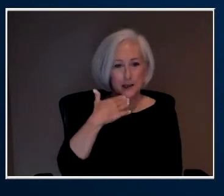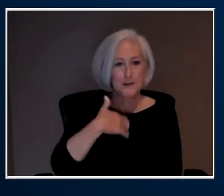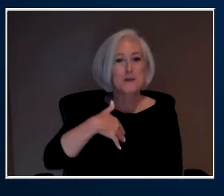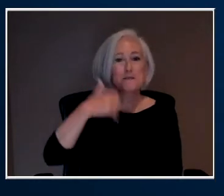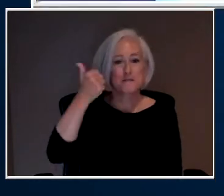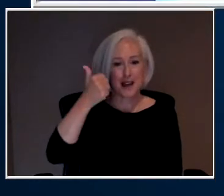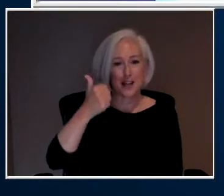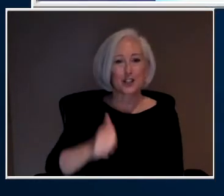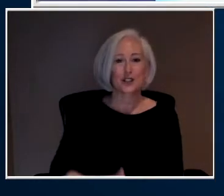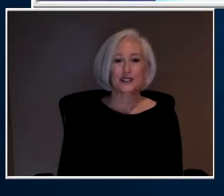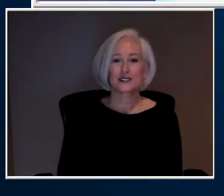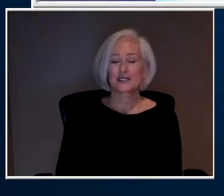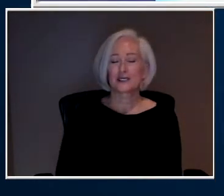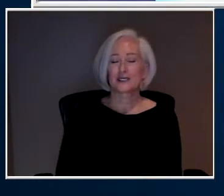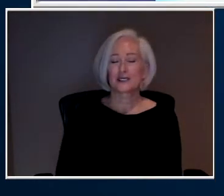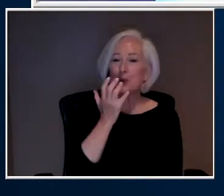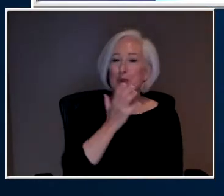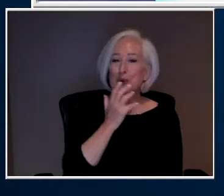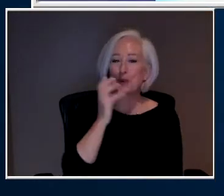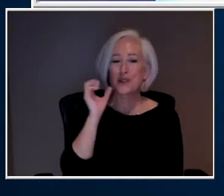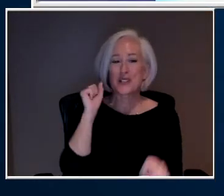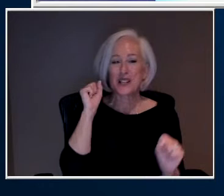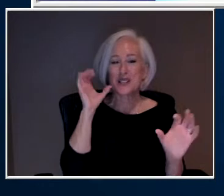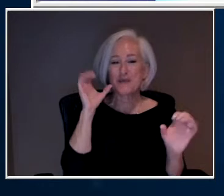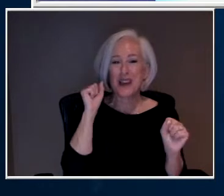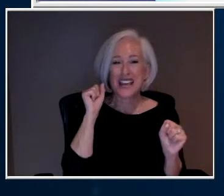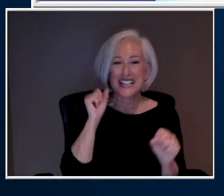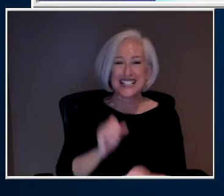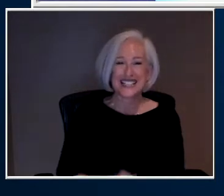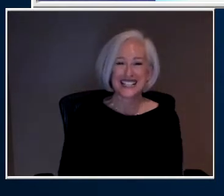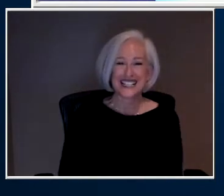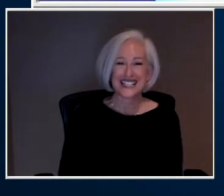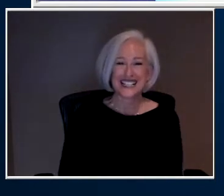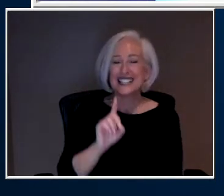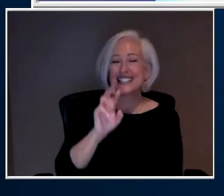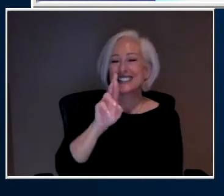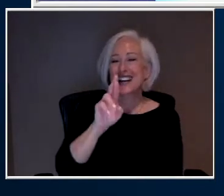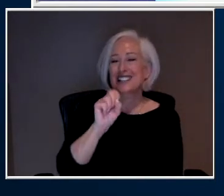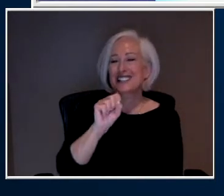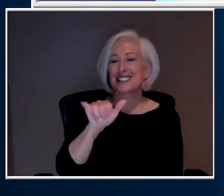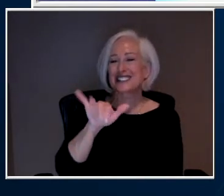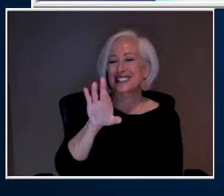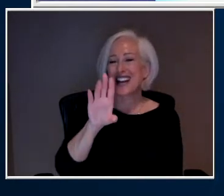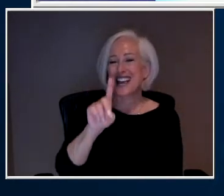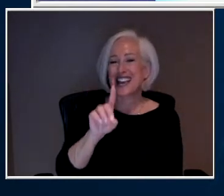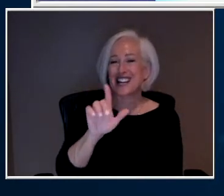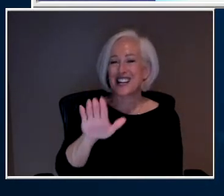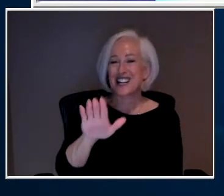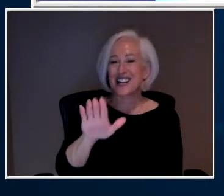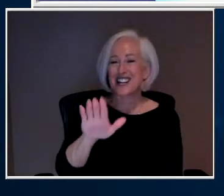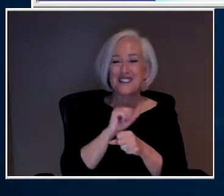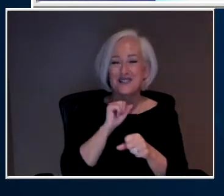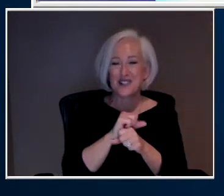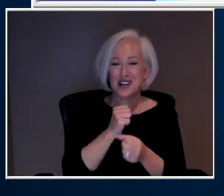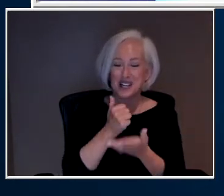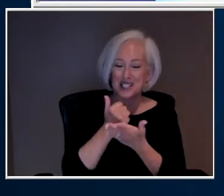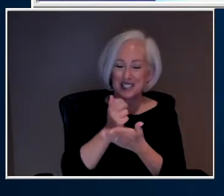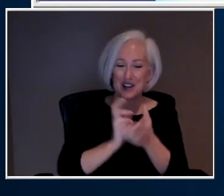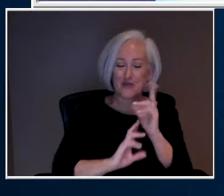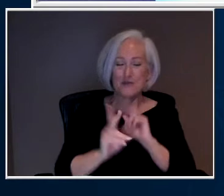Wow, that's remarkable. Dr. Syed, your life's work is helping people with pain. You're the co-founder of a